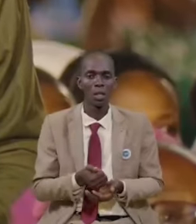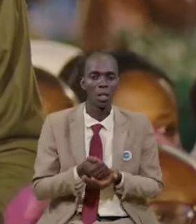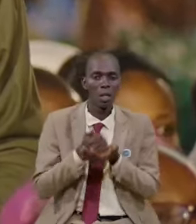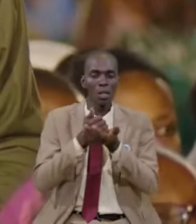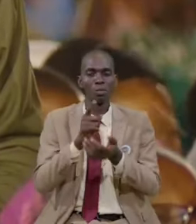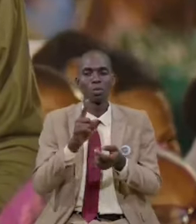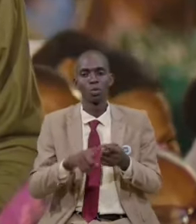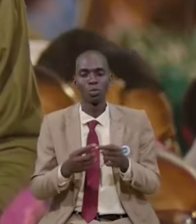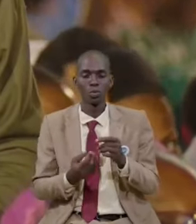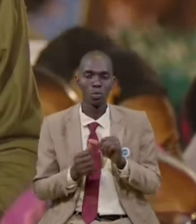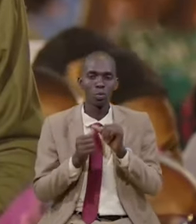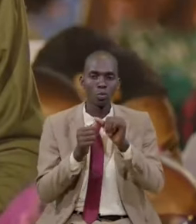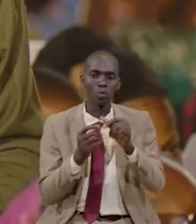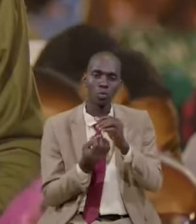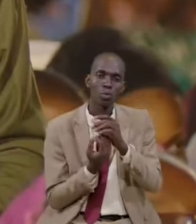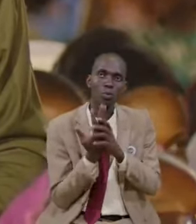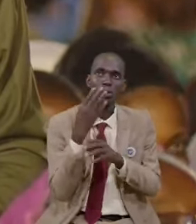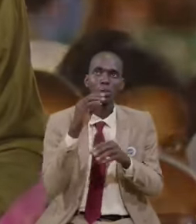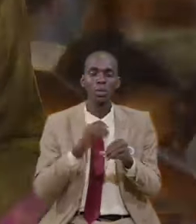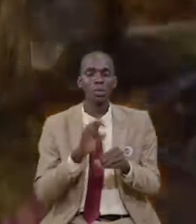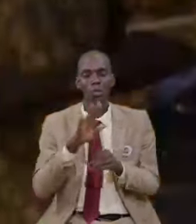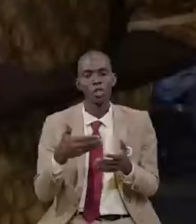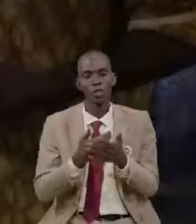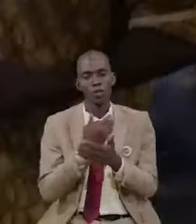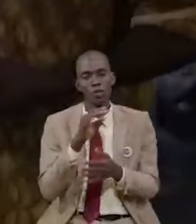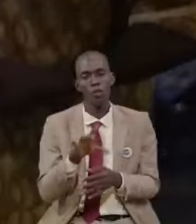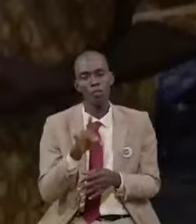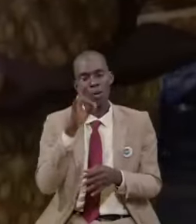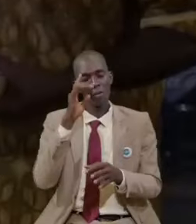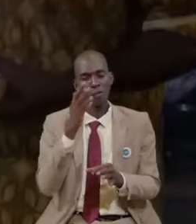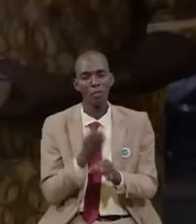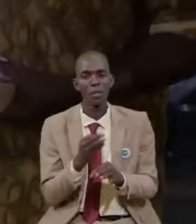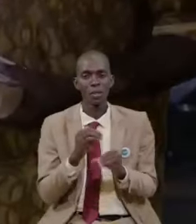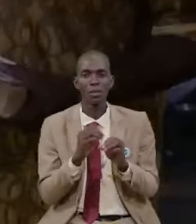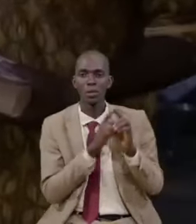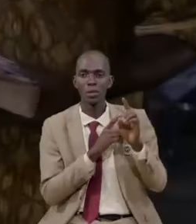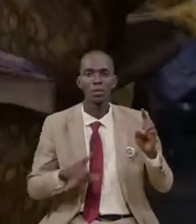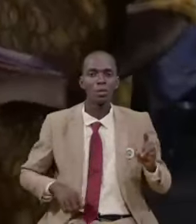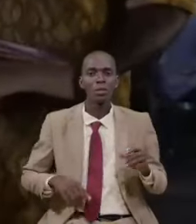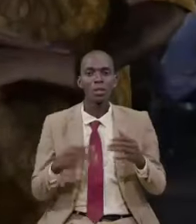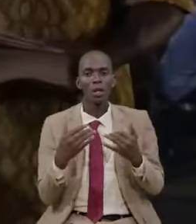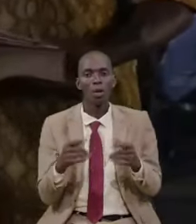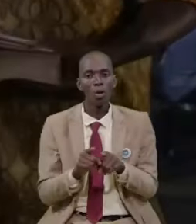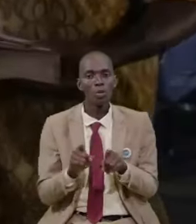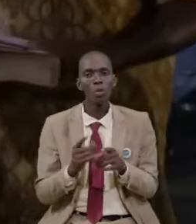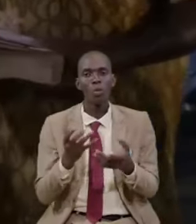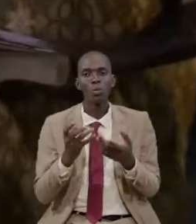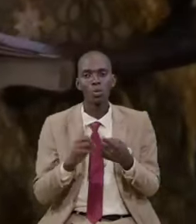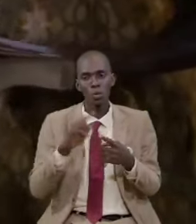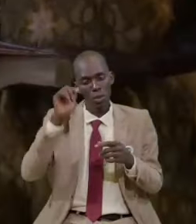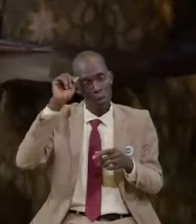faith. Also, I want to remind all that gave their life to Christ from Thursday